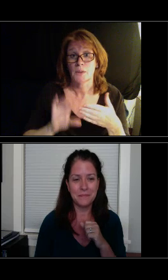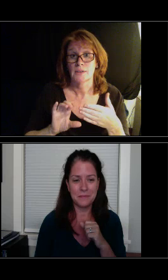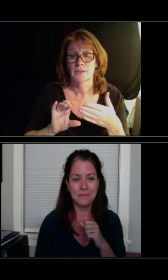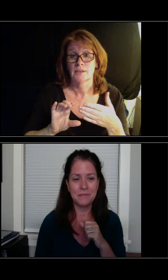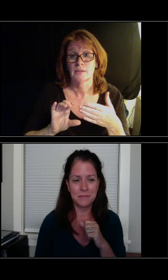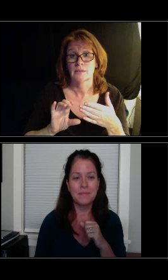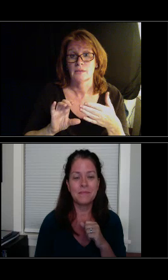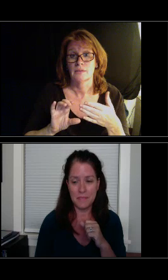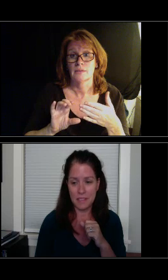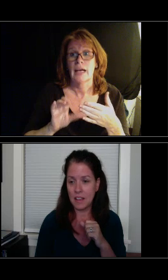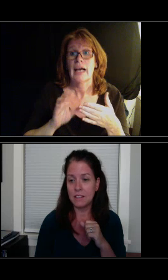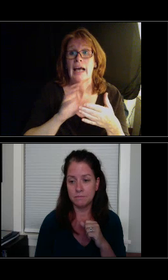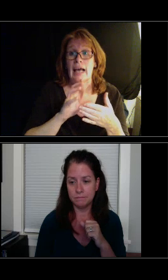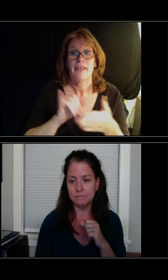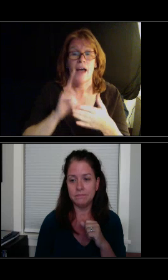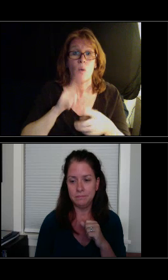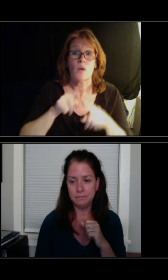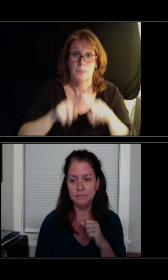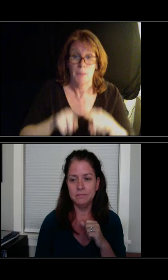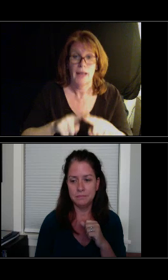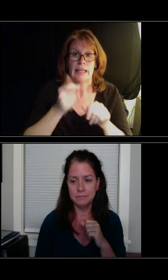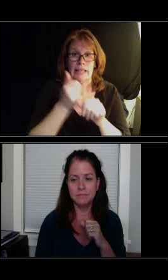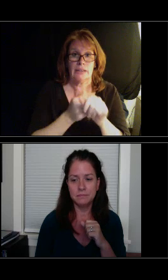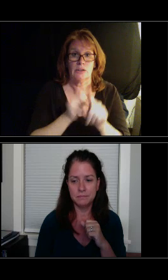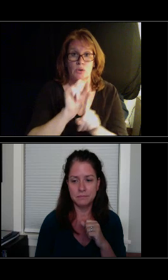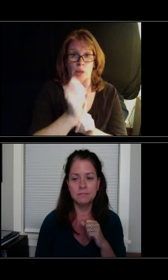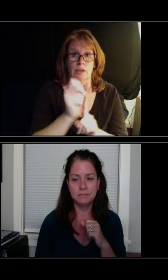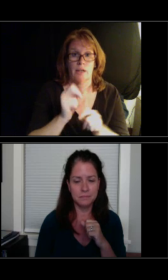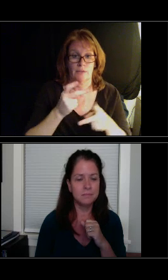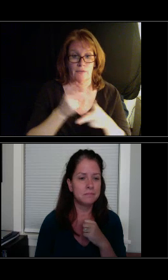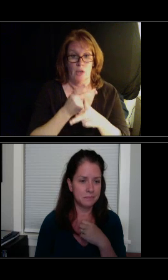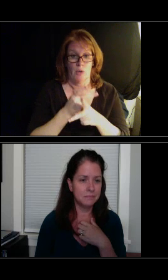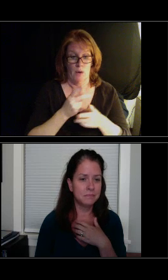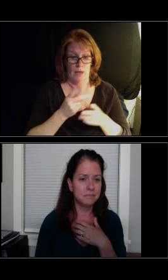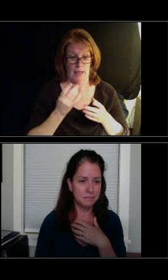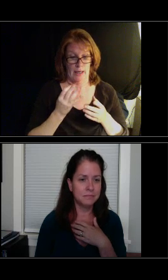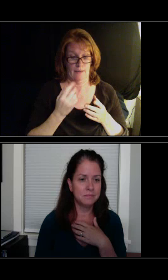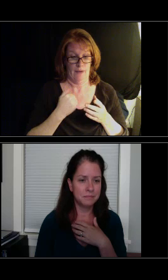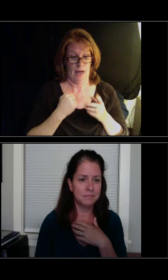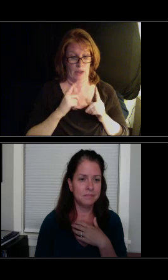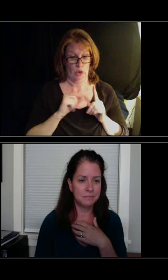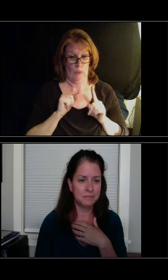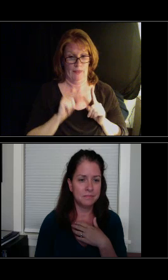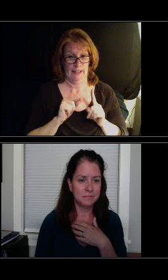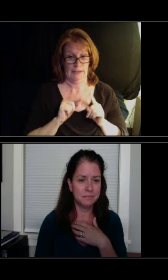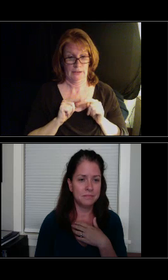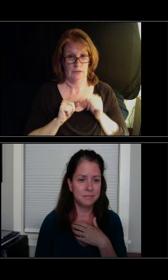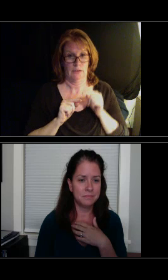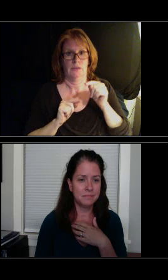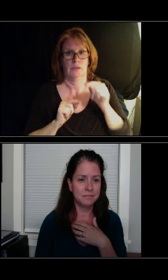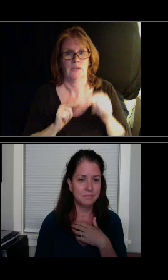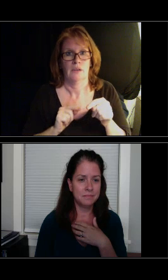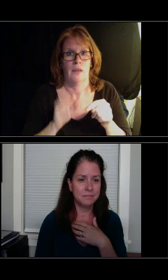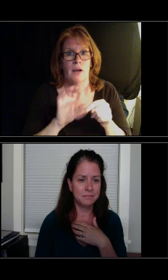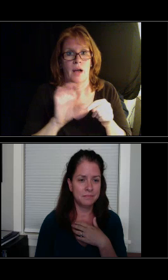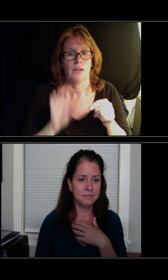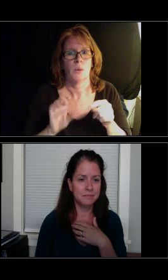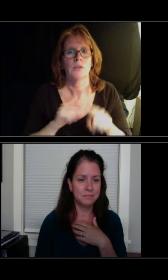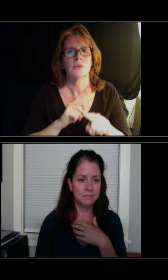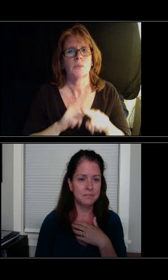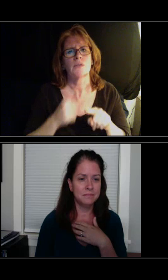Sometimes we don't understand we don't understand the meaning of that. We understand the consequences, and it depends. We have to figure out in each situation, if I